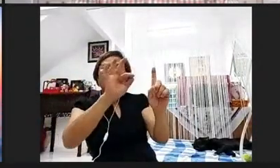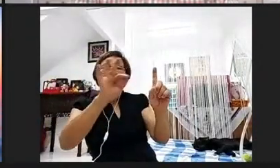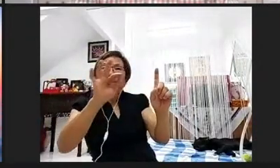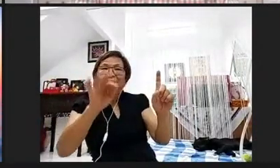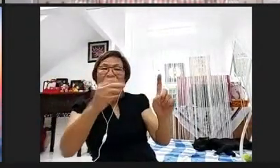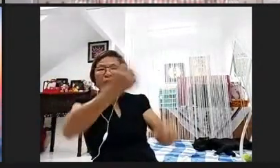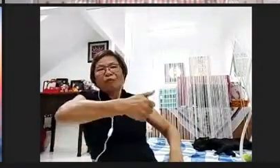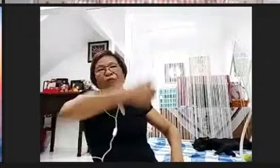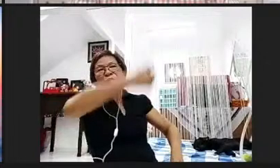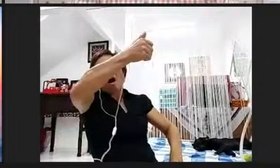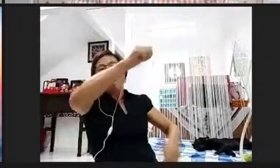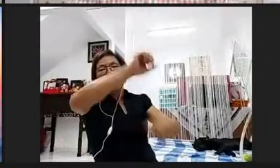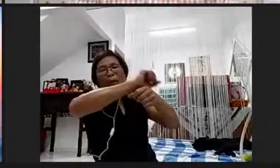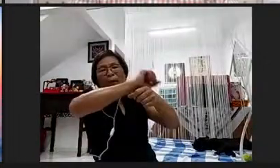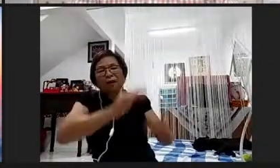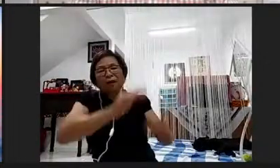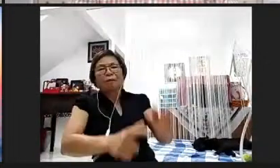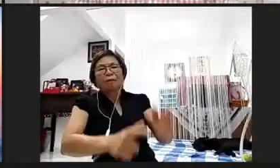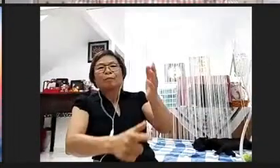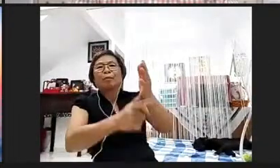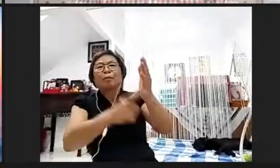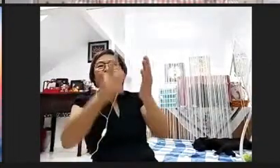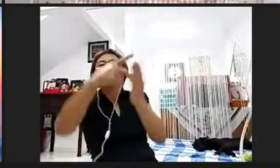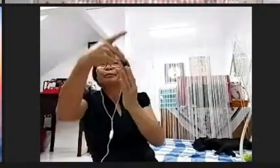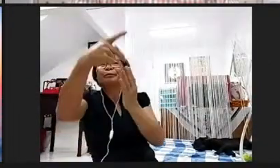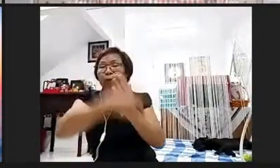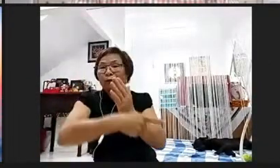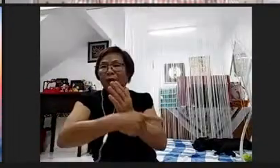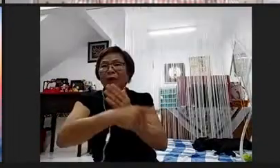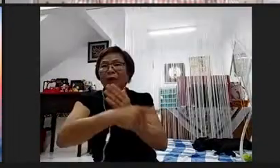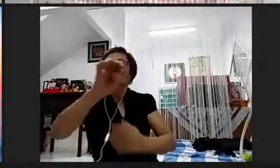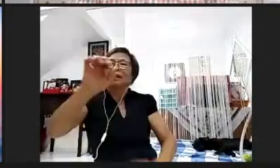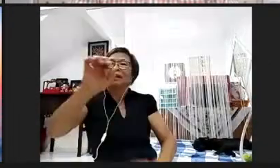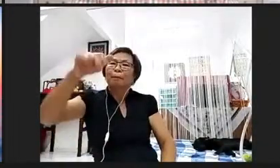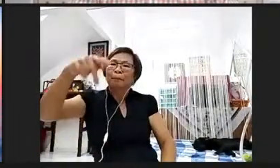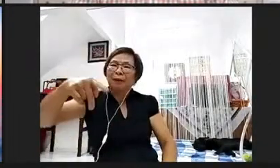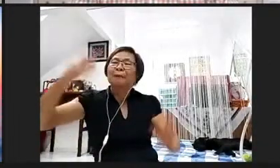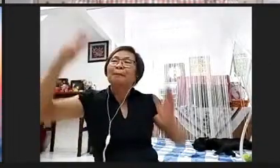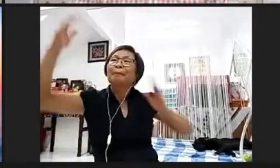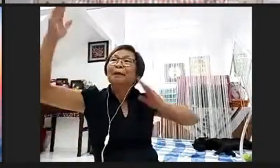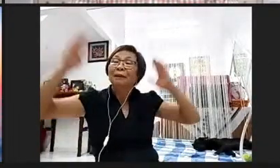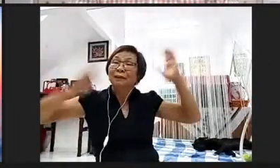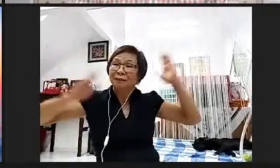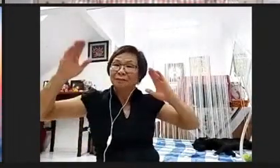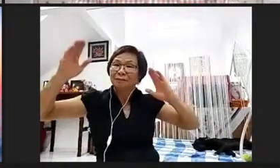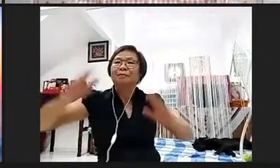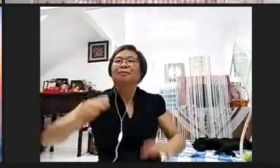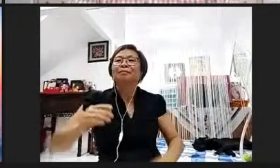pioneered Employee Assistance Program, EAP, in Malaysia.